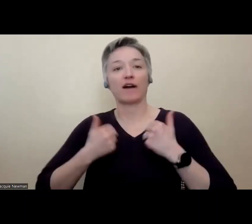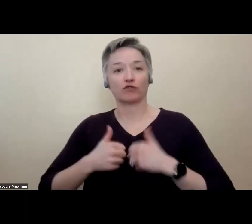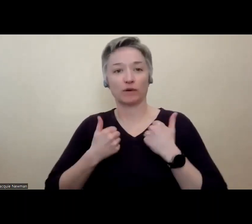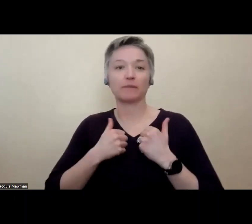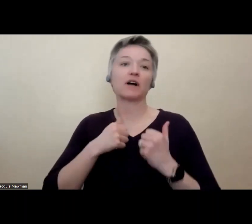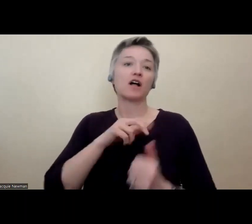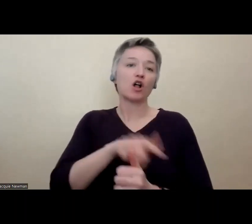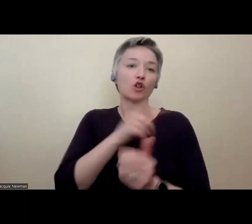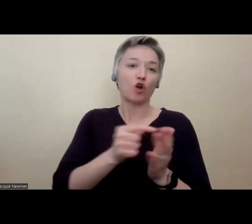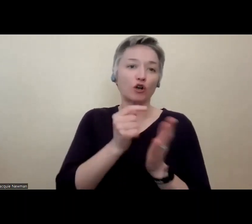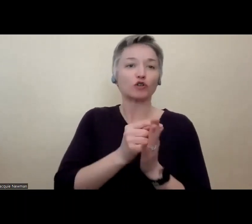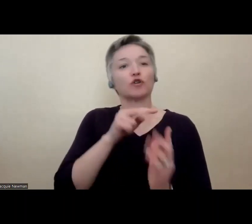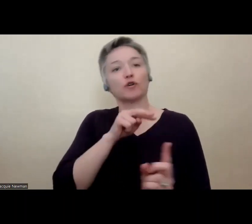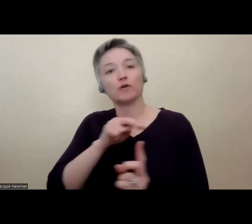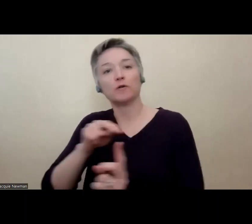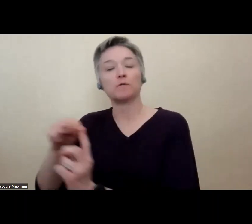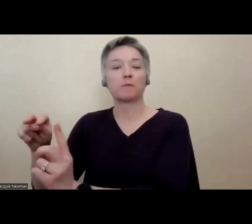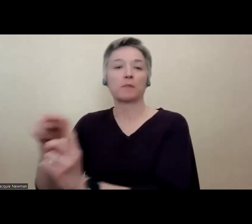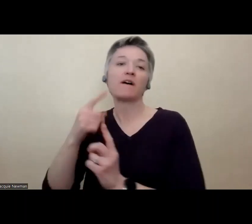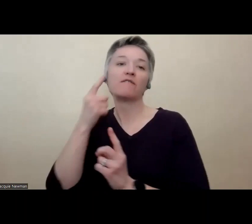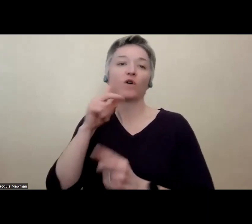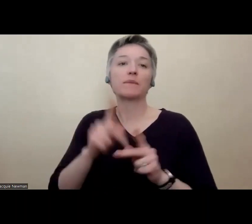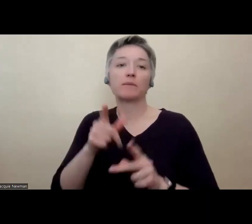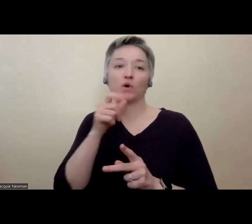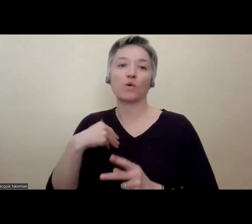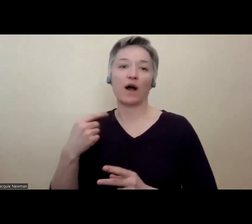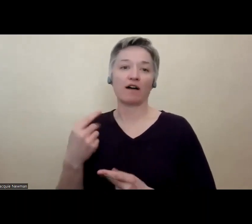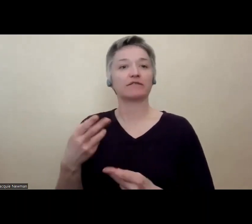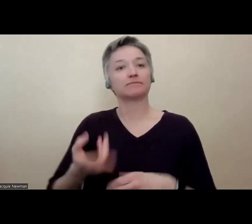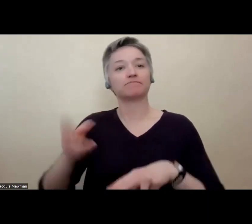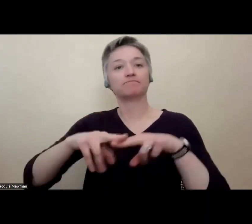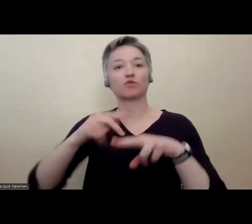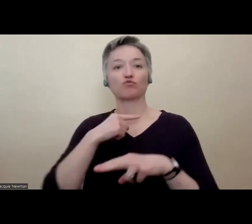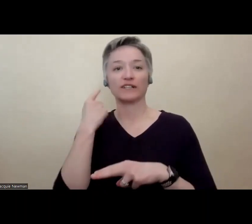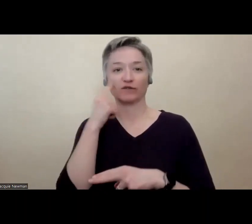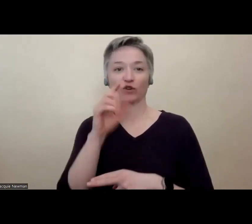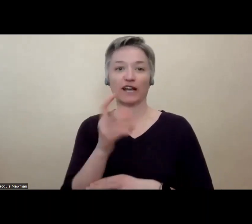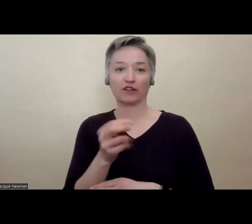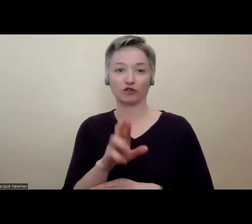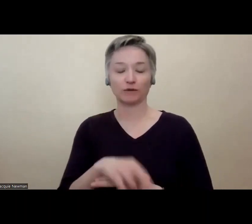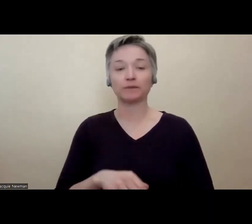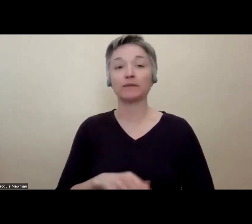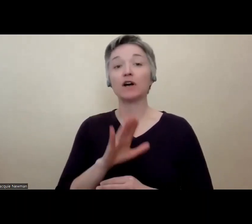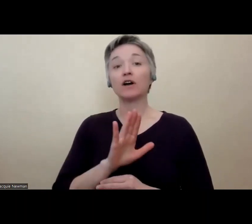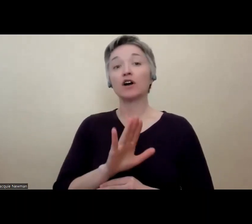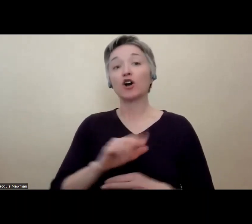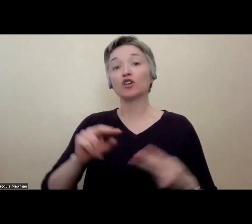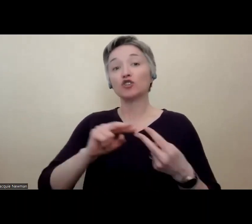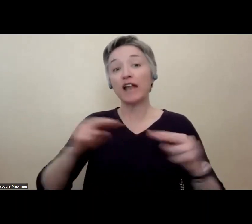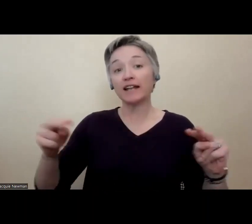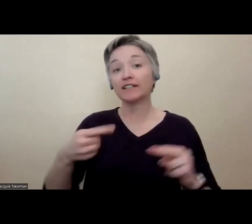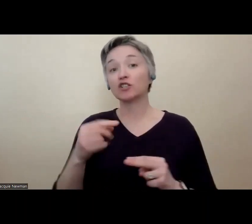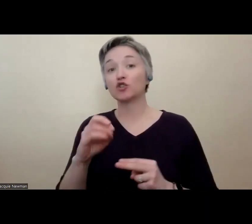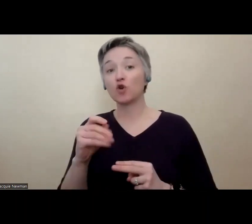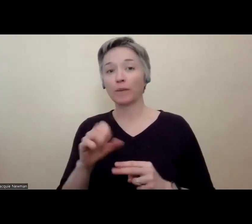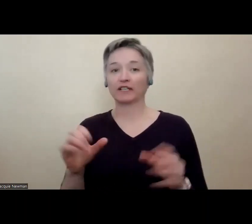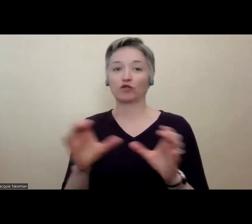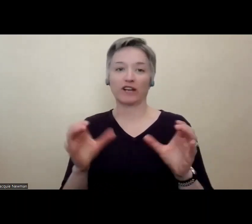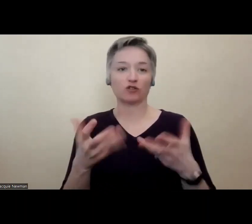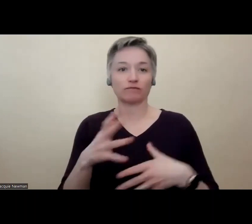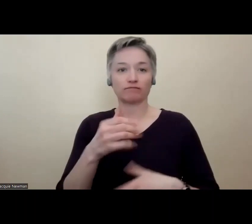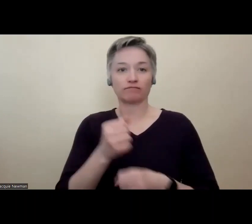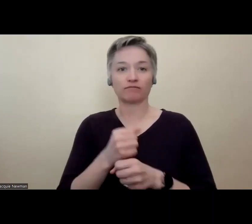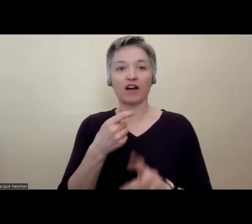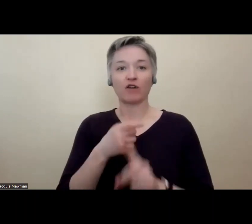surveillance for those with increased risk for cancer. She also obtained her genetics and genomics certification from